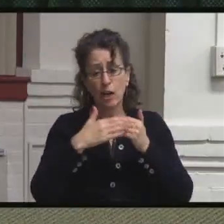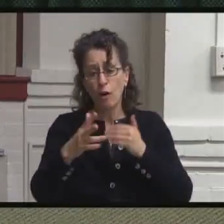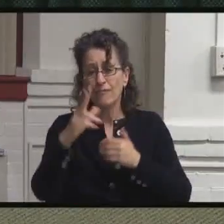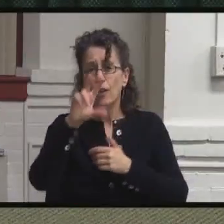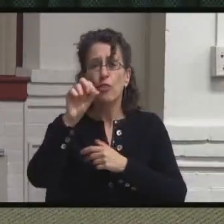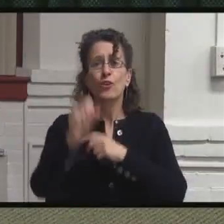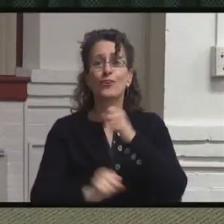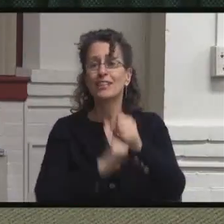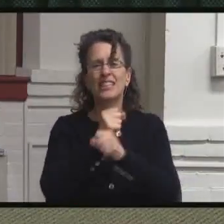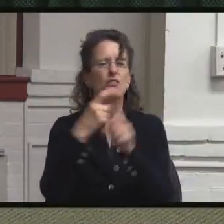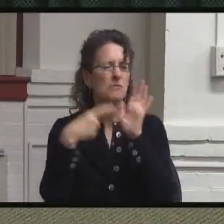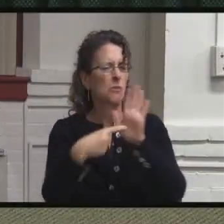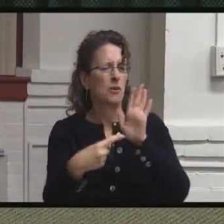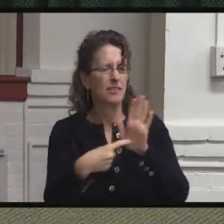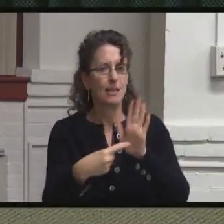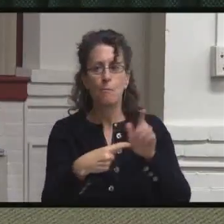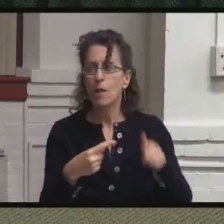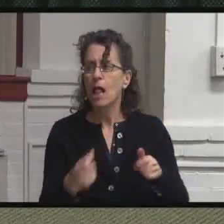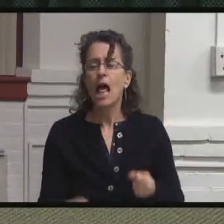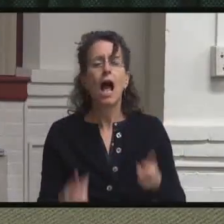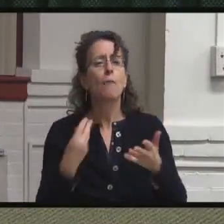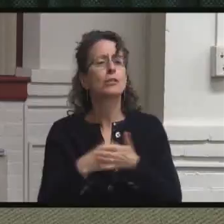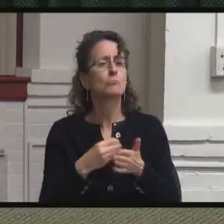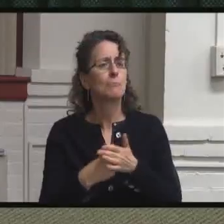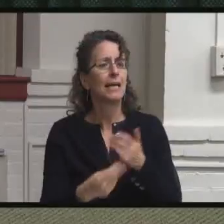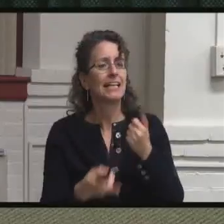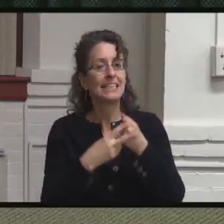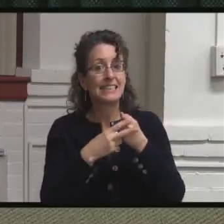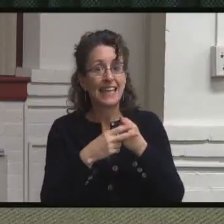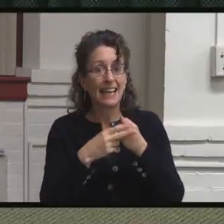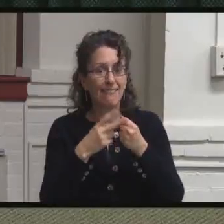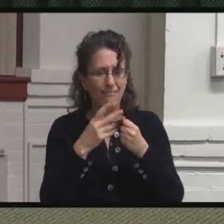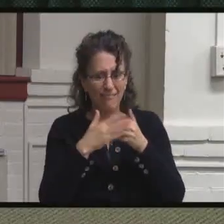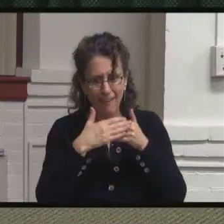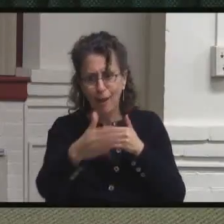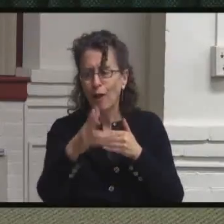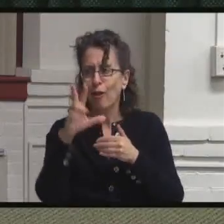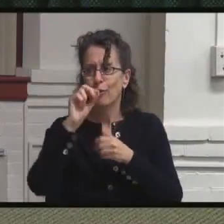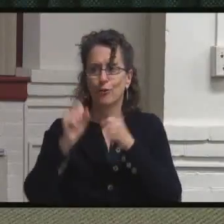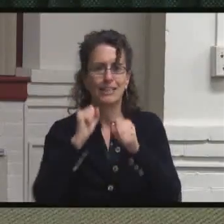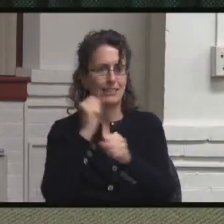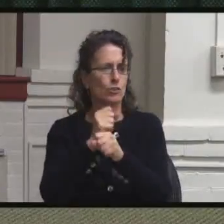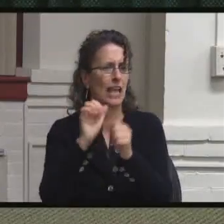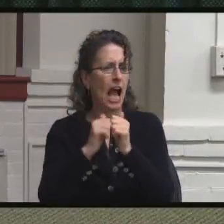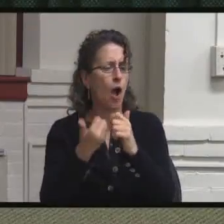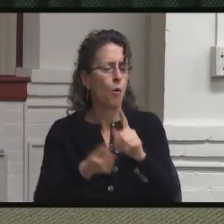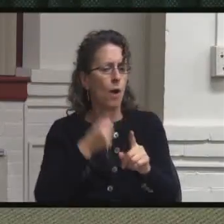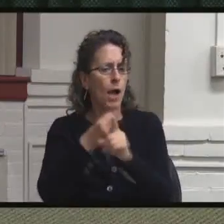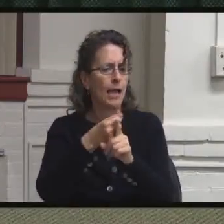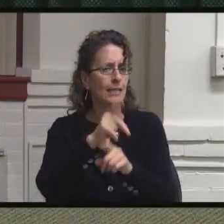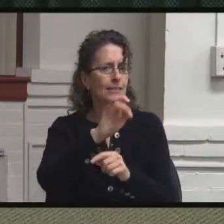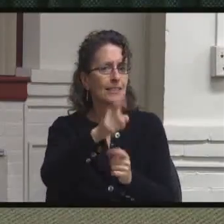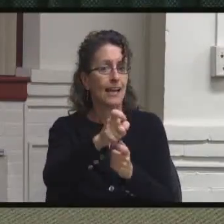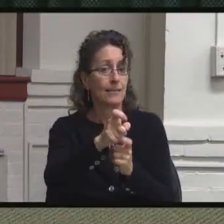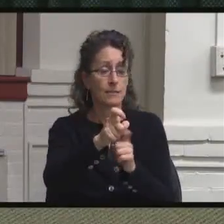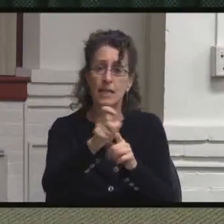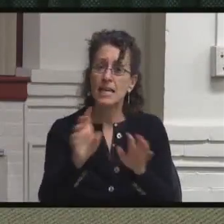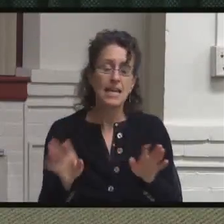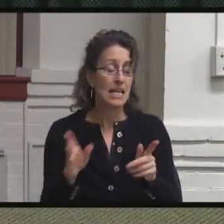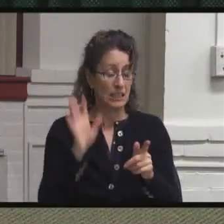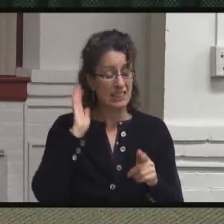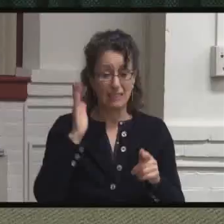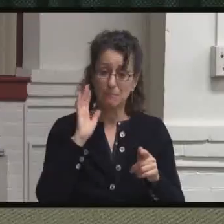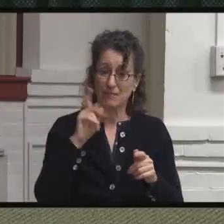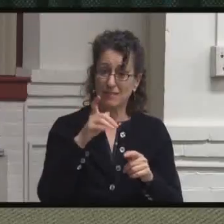we'll see it presented that way as well, because it looks like the taxes are going to go up. And in fact, if you look at it over a long period of time, it's going to